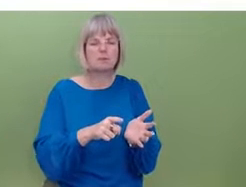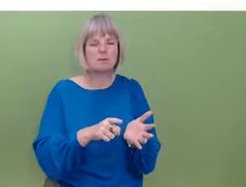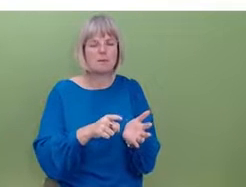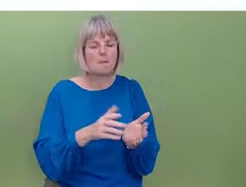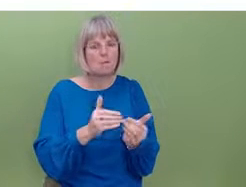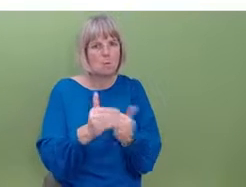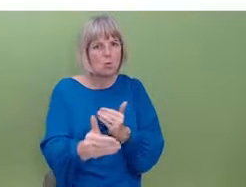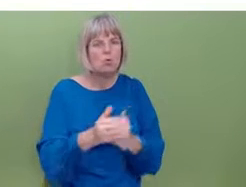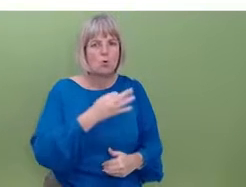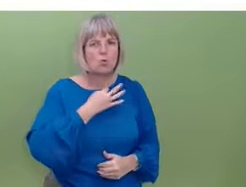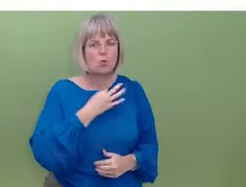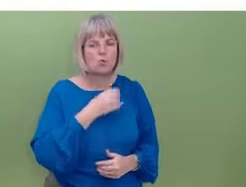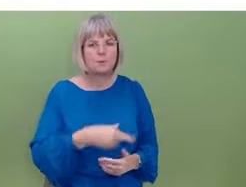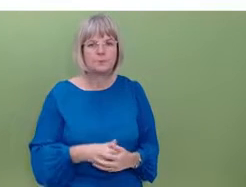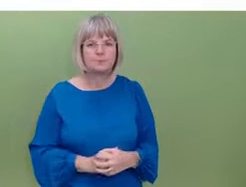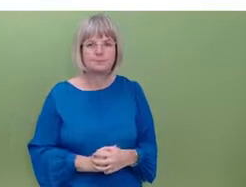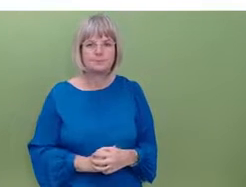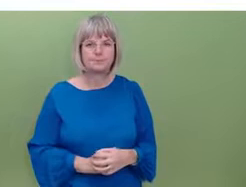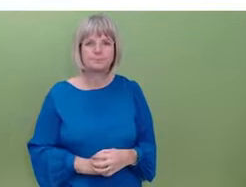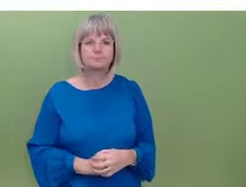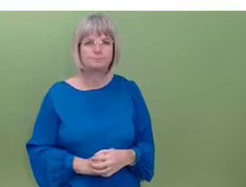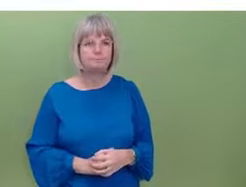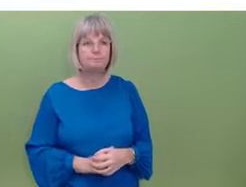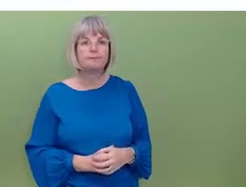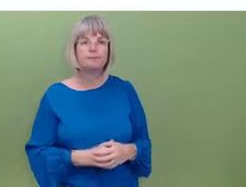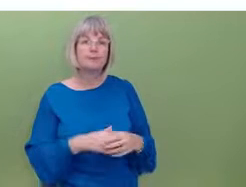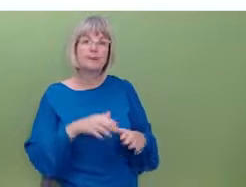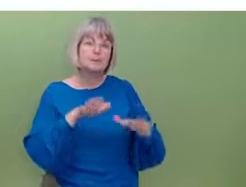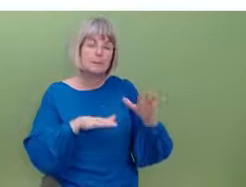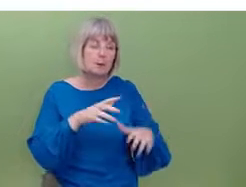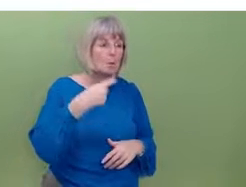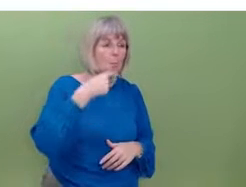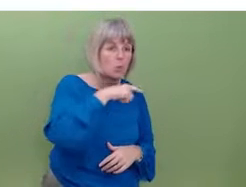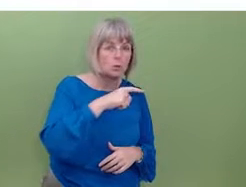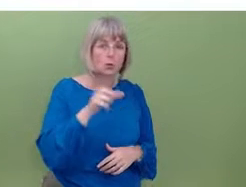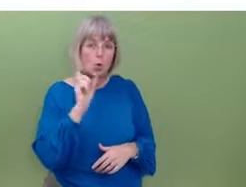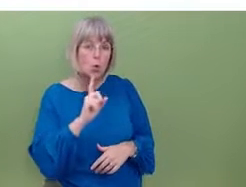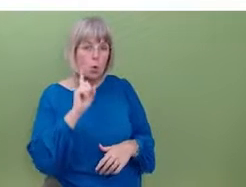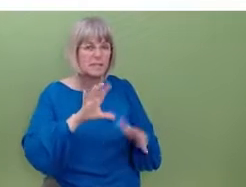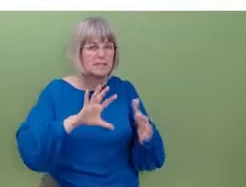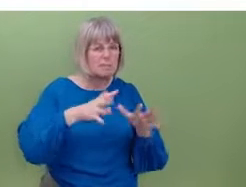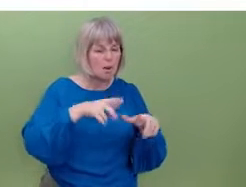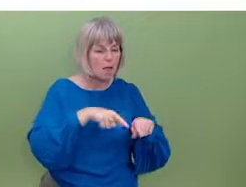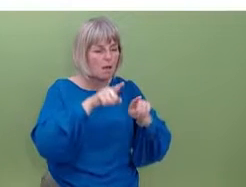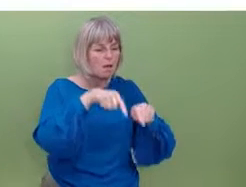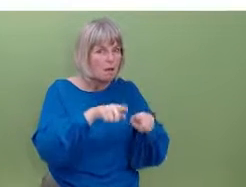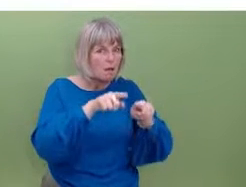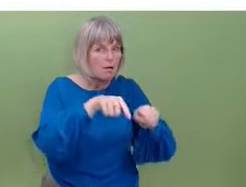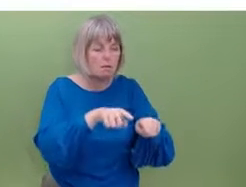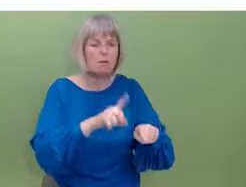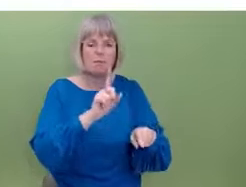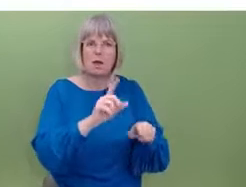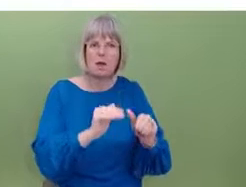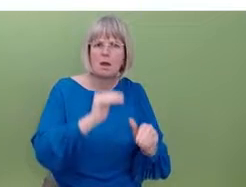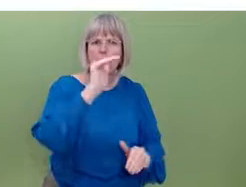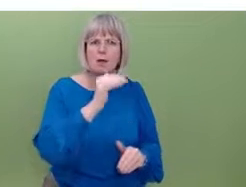The patterns are similar for boys and girls, but the highest risk are those with